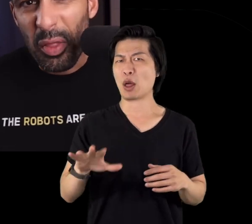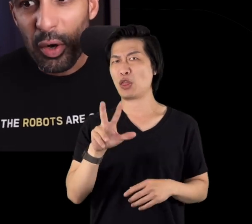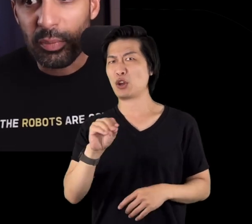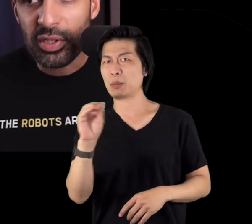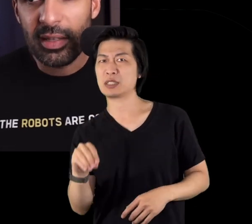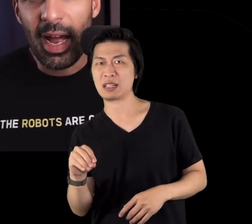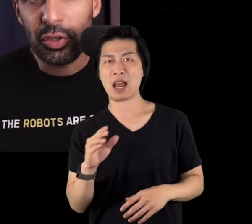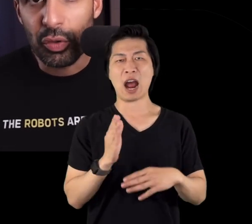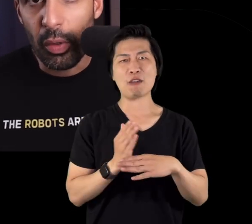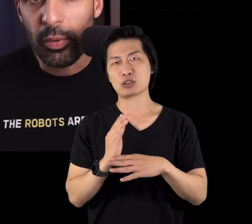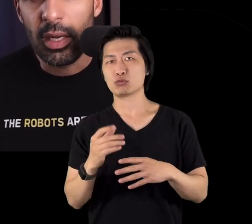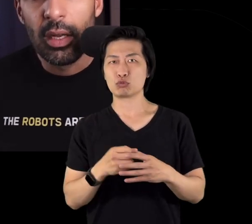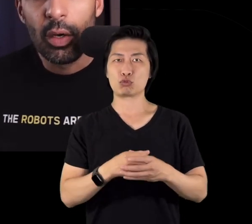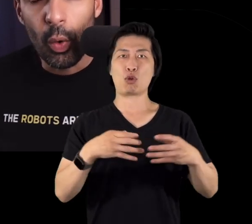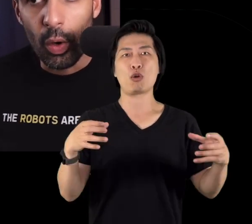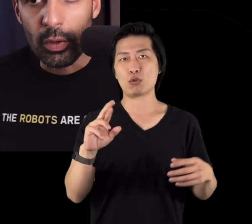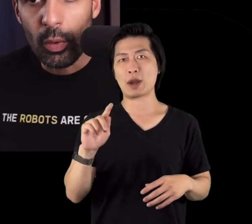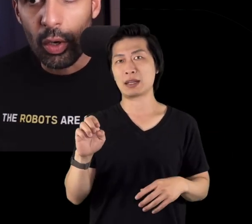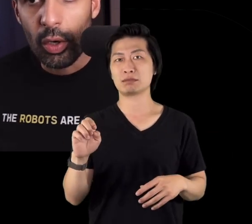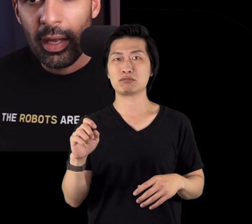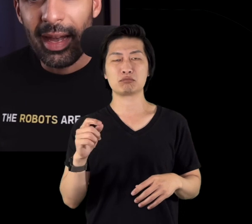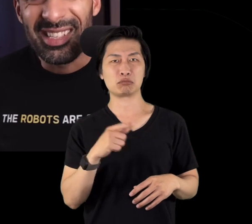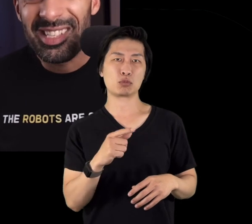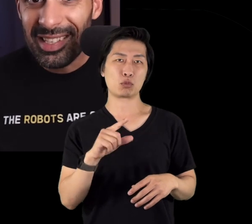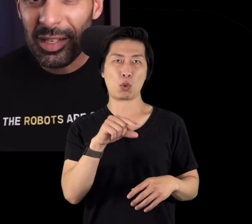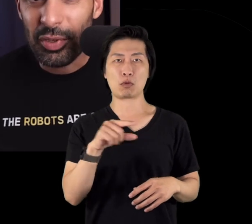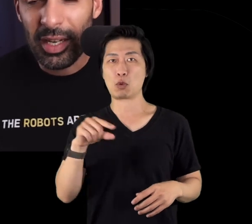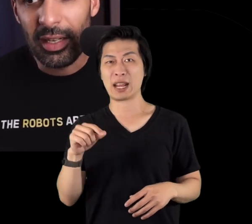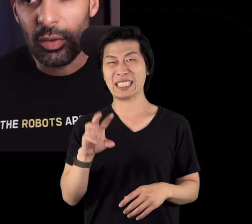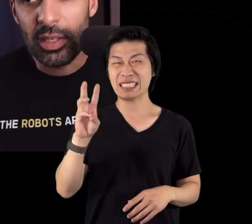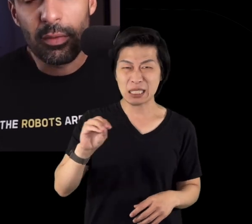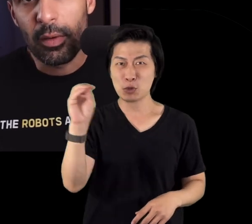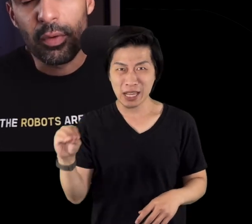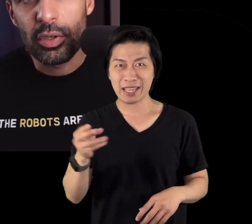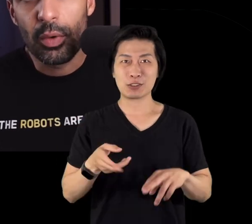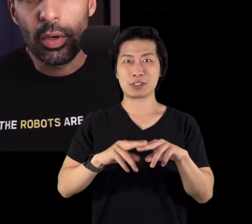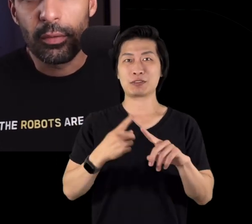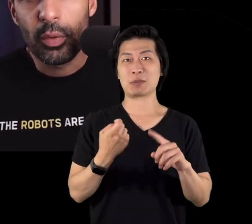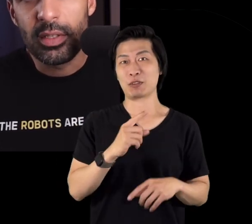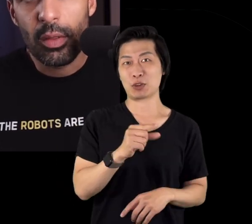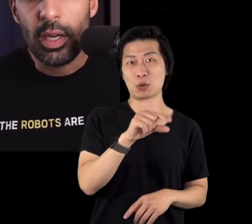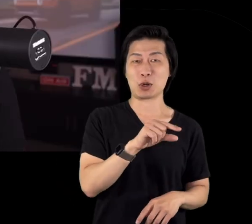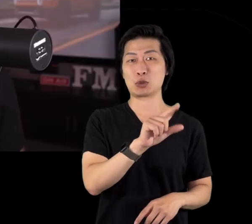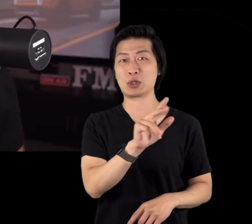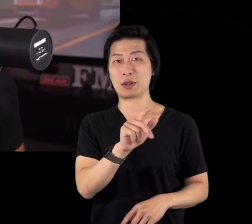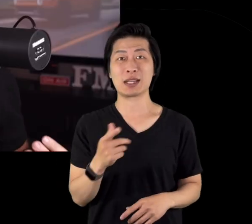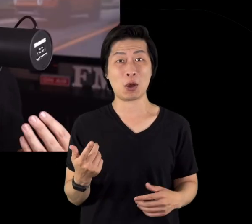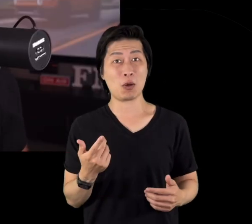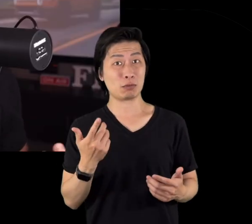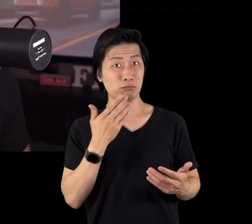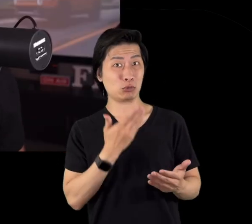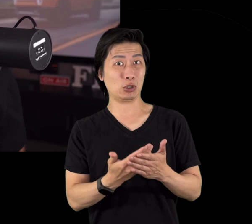about a 30% average growth rate quarter over quarter, and a 60% increase from the first quarter of 23.